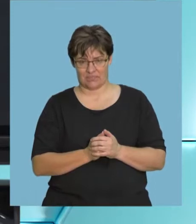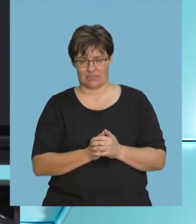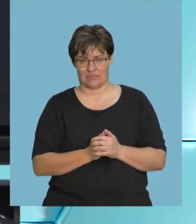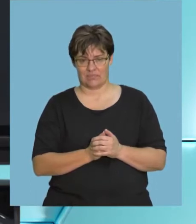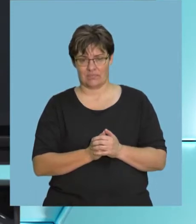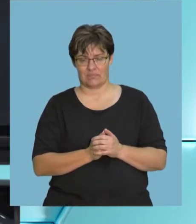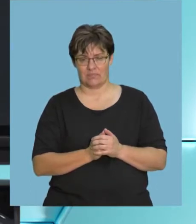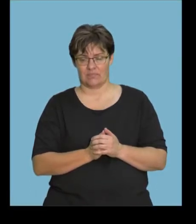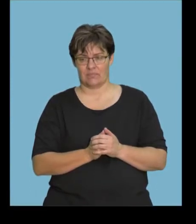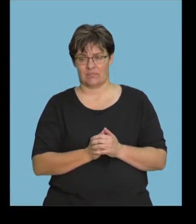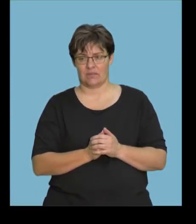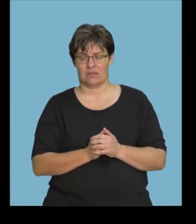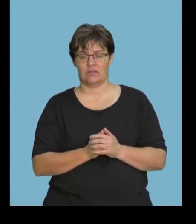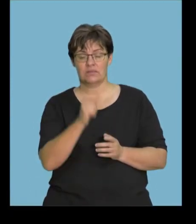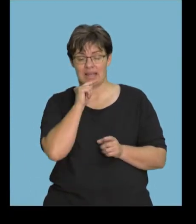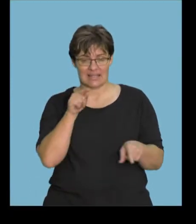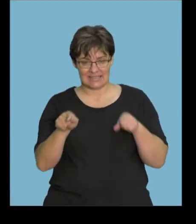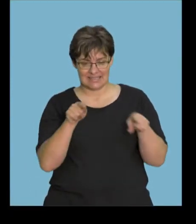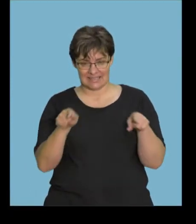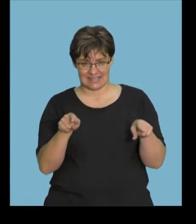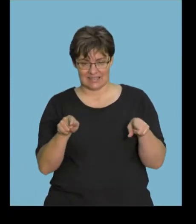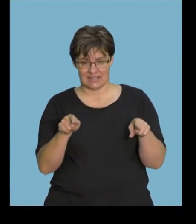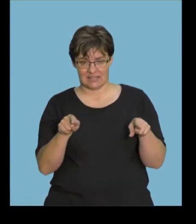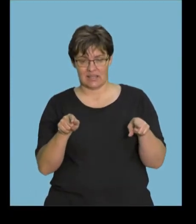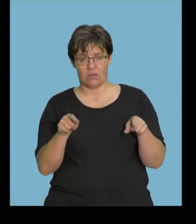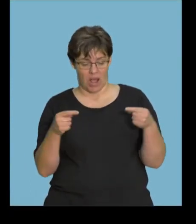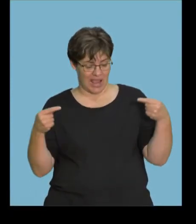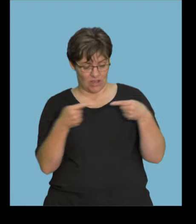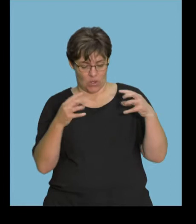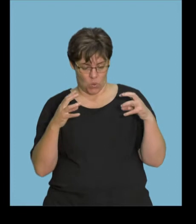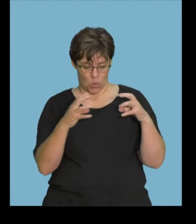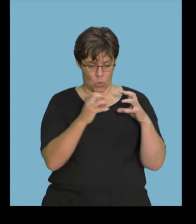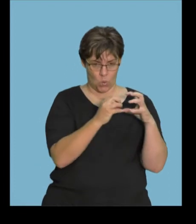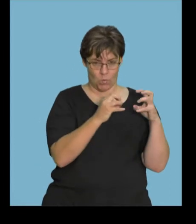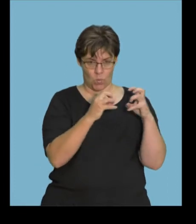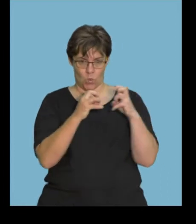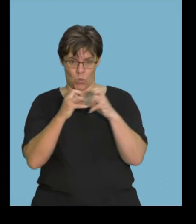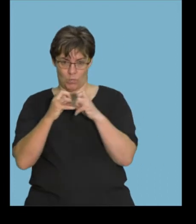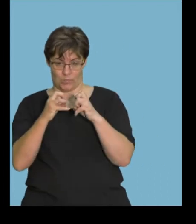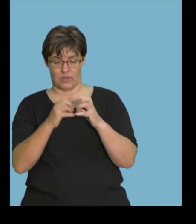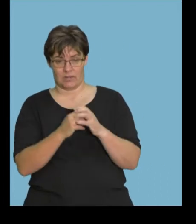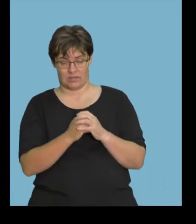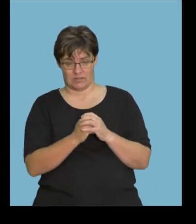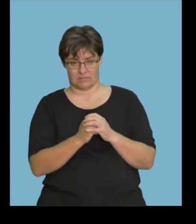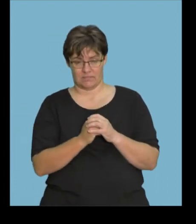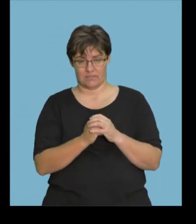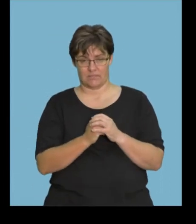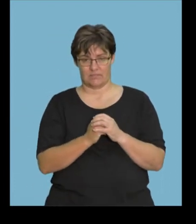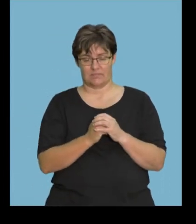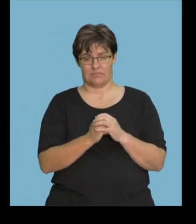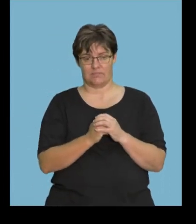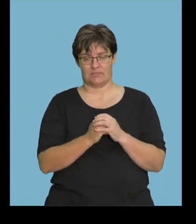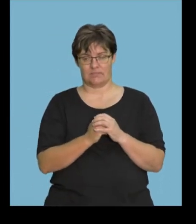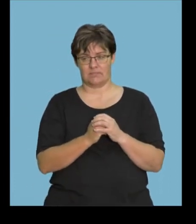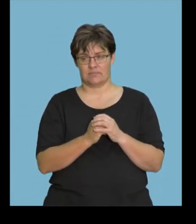versa, right? So here, what are we saying? We are saying these two will pull towards each other, okay?